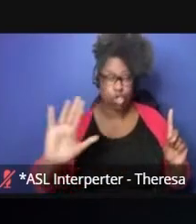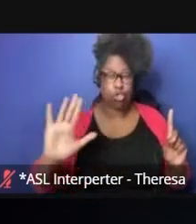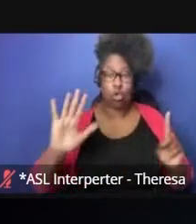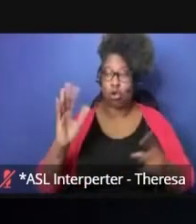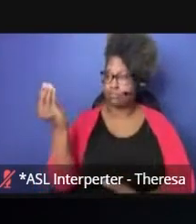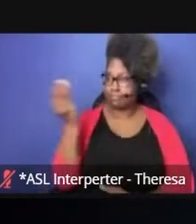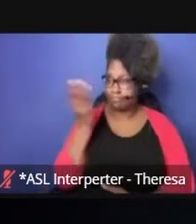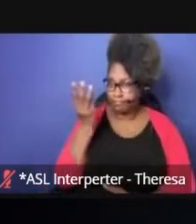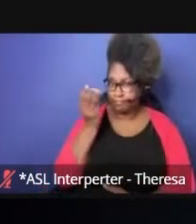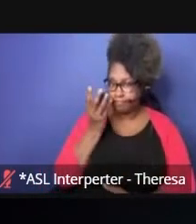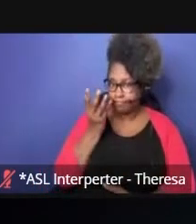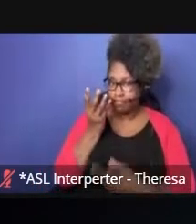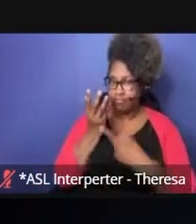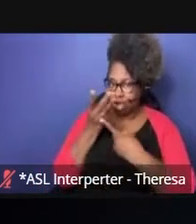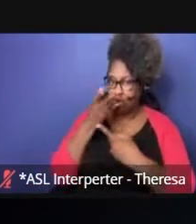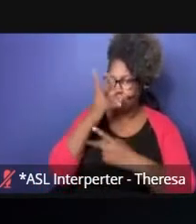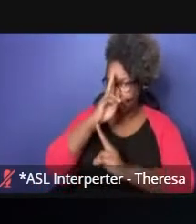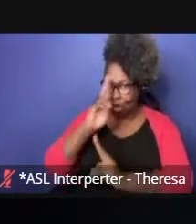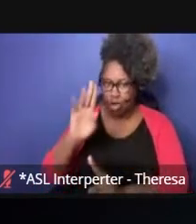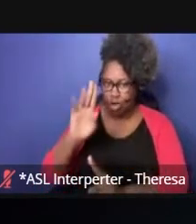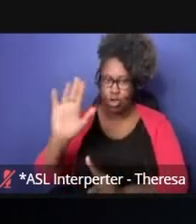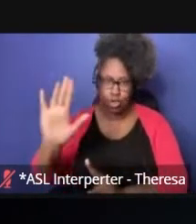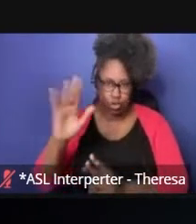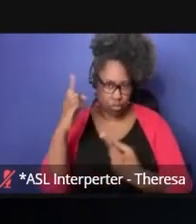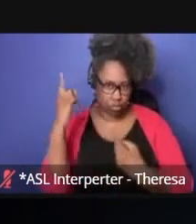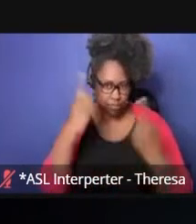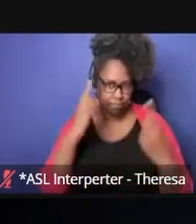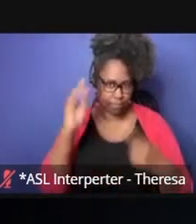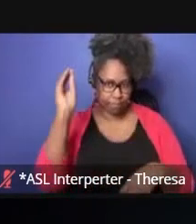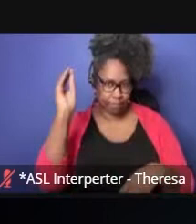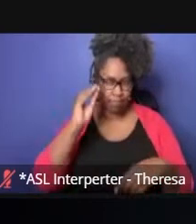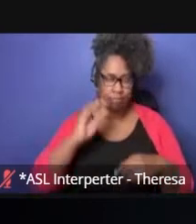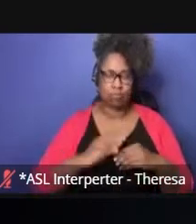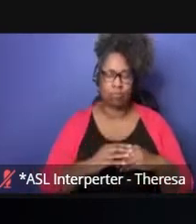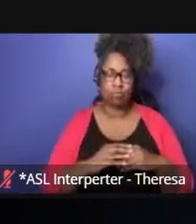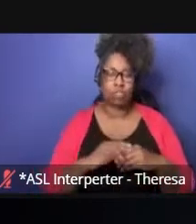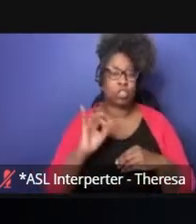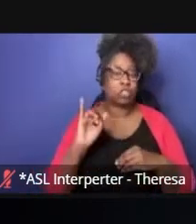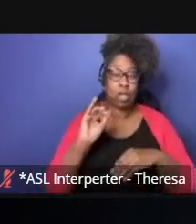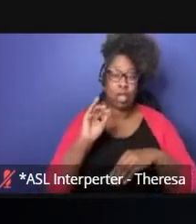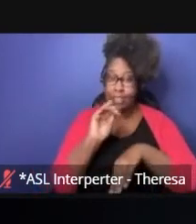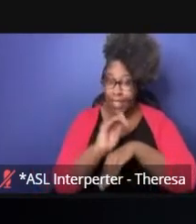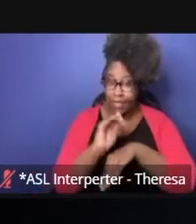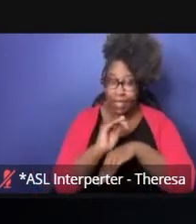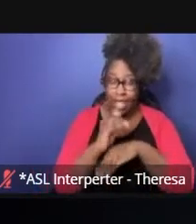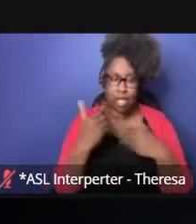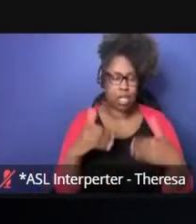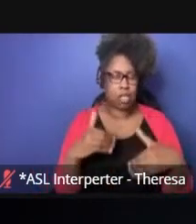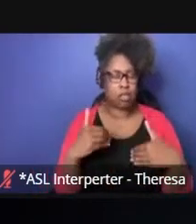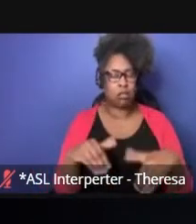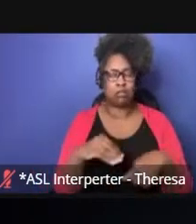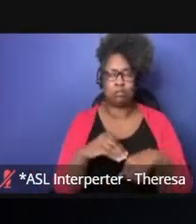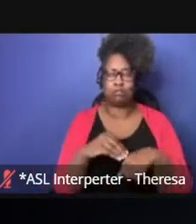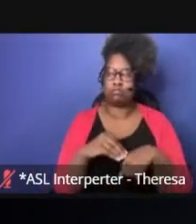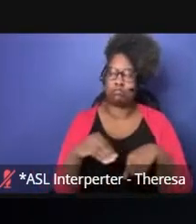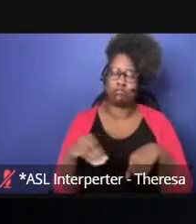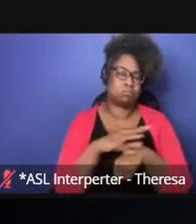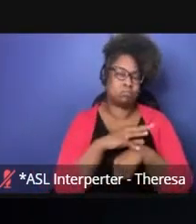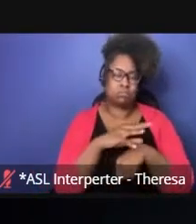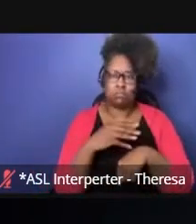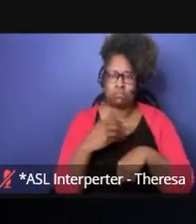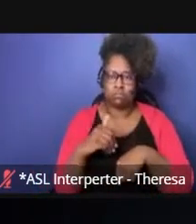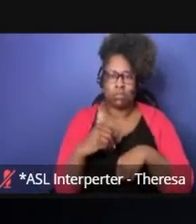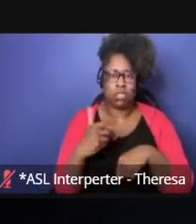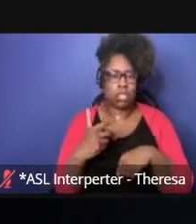that shows we honor what you think. So it was a very powerful night, and it's very refreshing to get more people calling